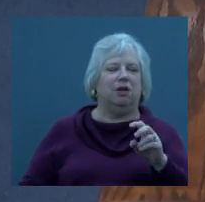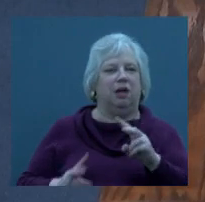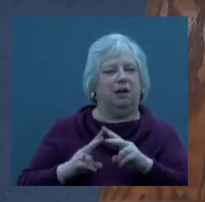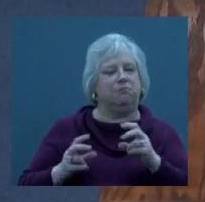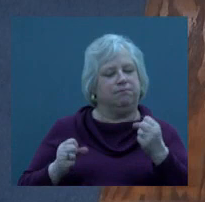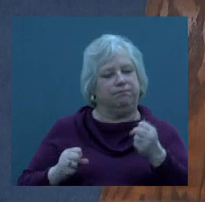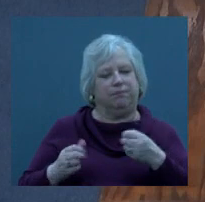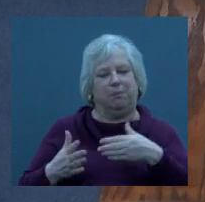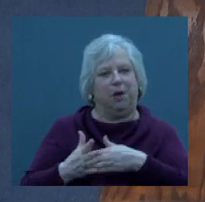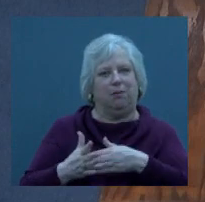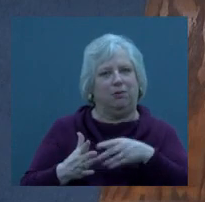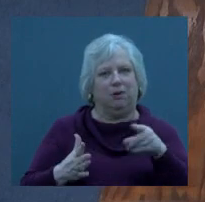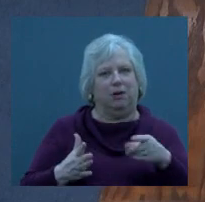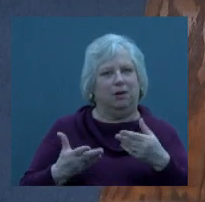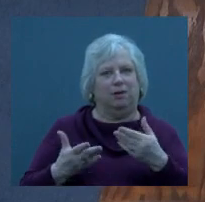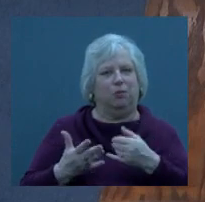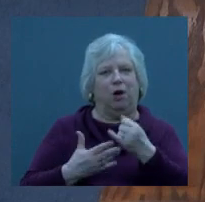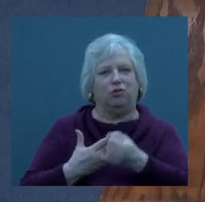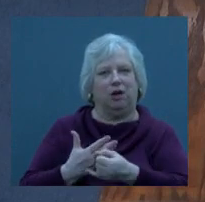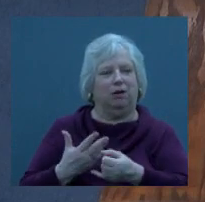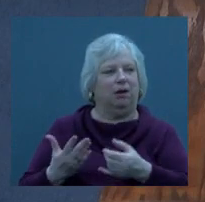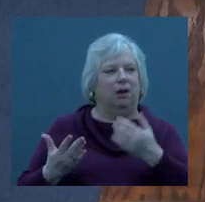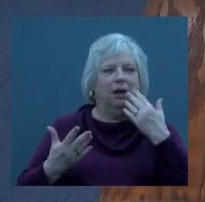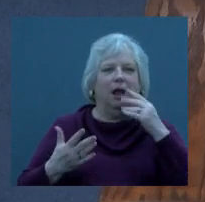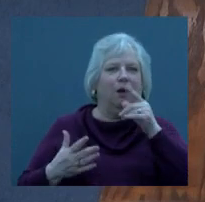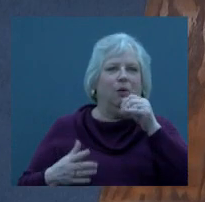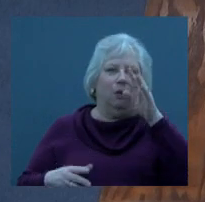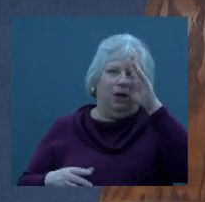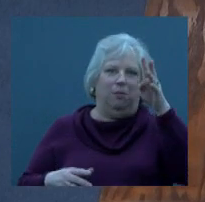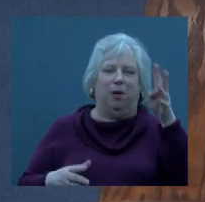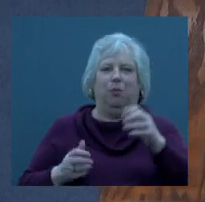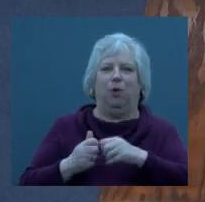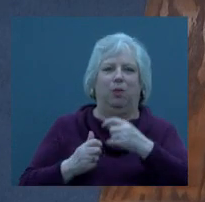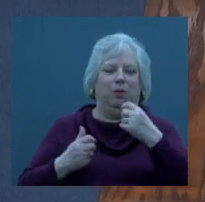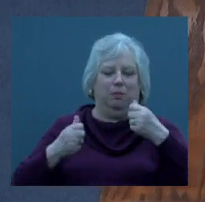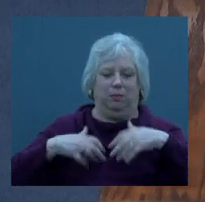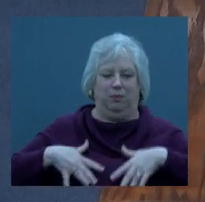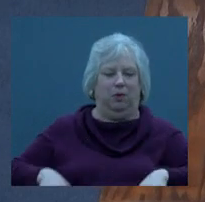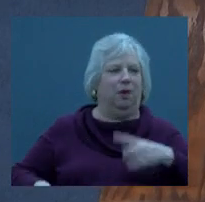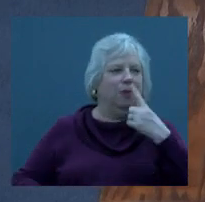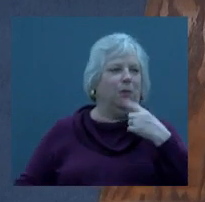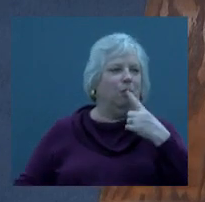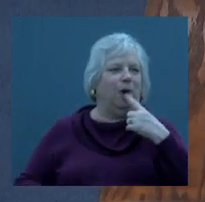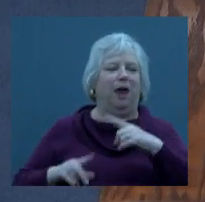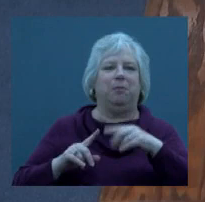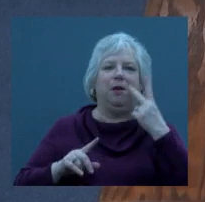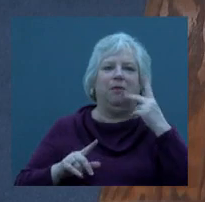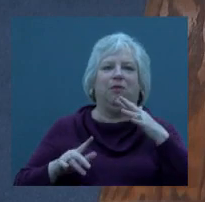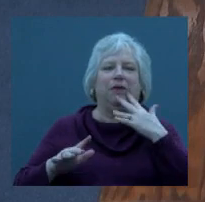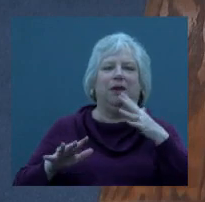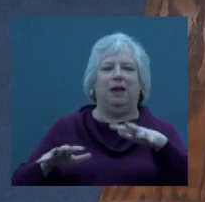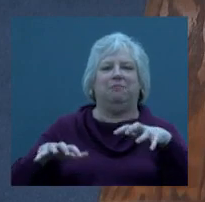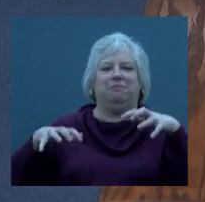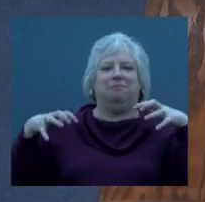much opposed to the project. And I don't know who came up with the red, but if you see the sea of red back here, I'm not